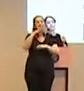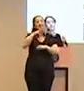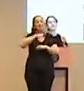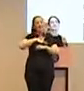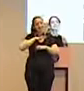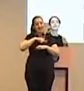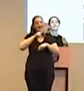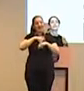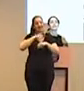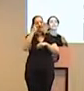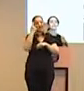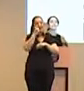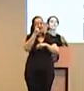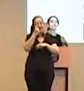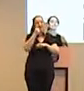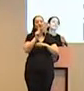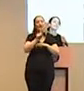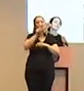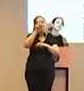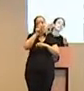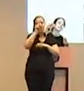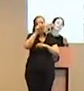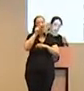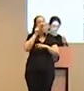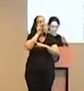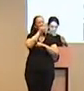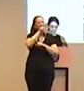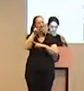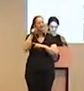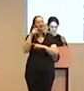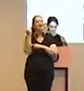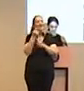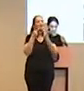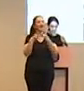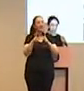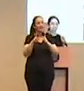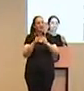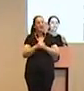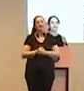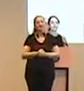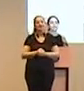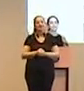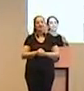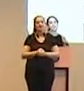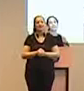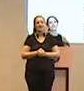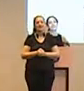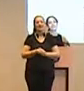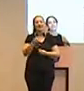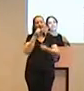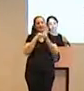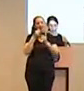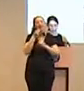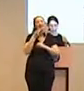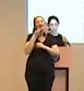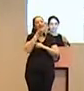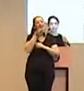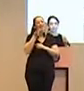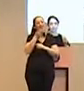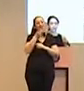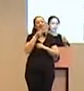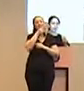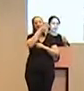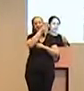us next panel will start at one o'clock if you wish until one o'clock you may visit the booths outside in the terrace and